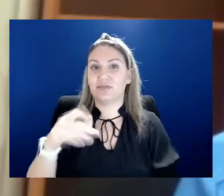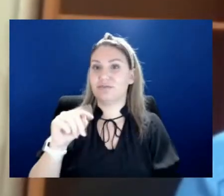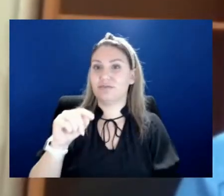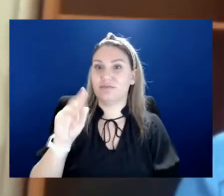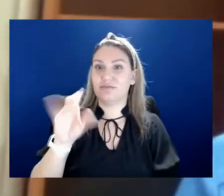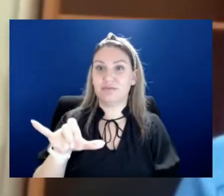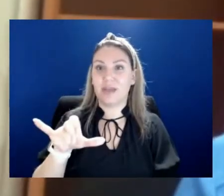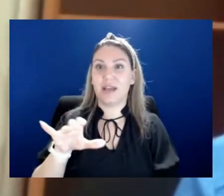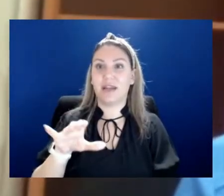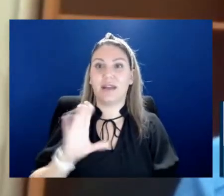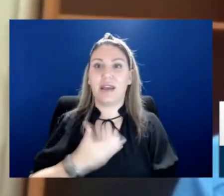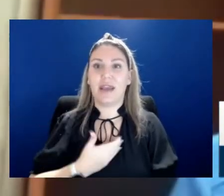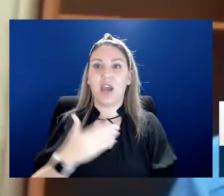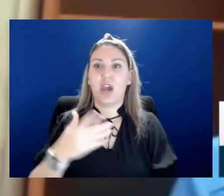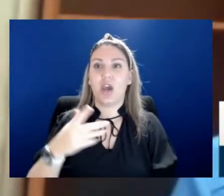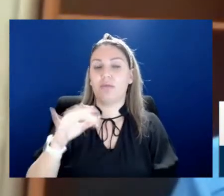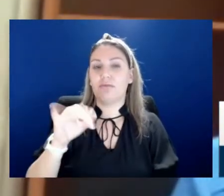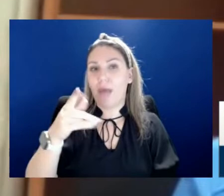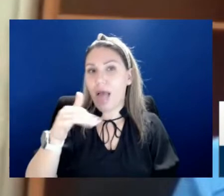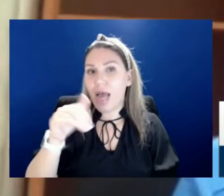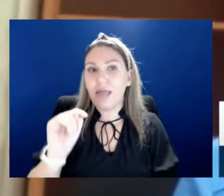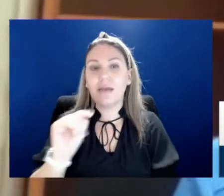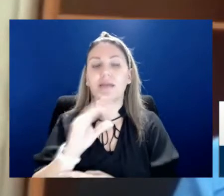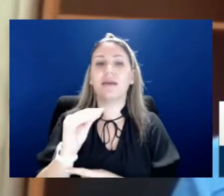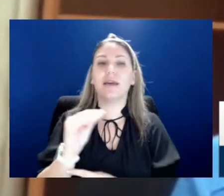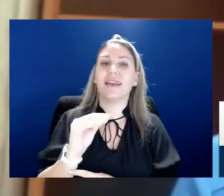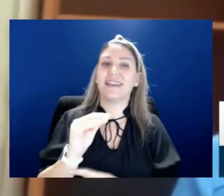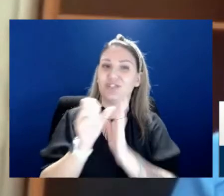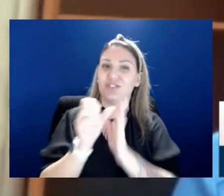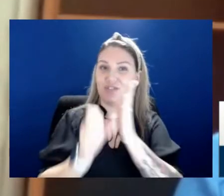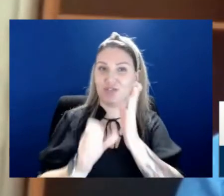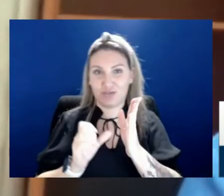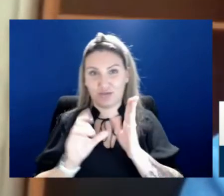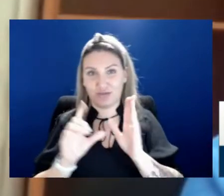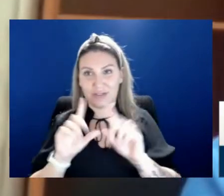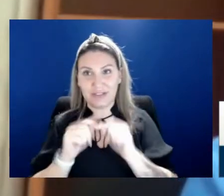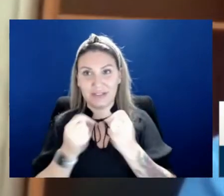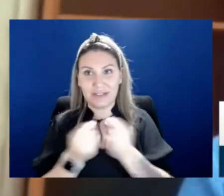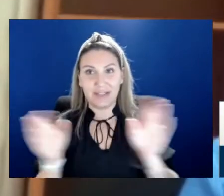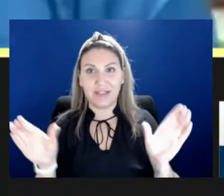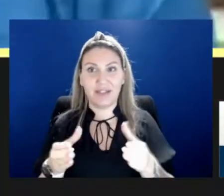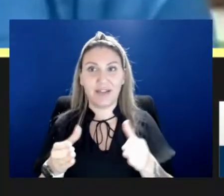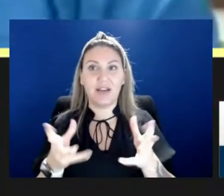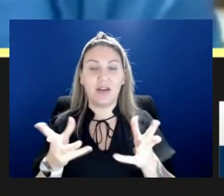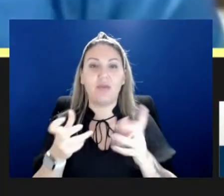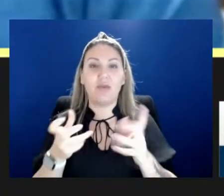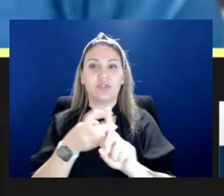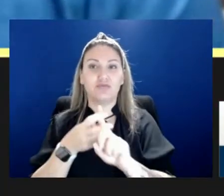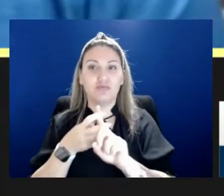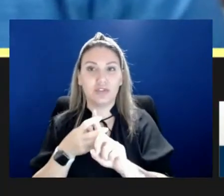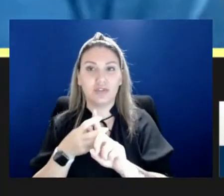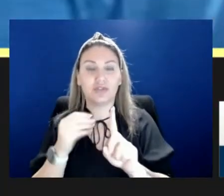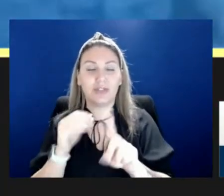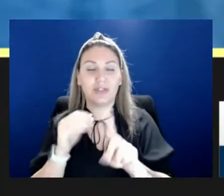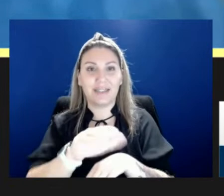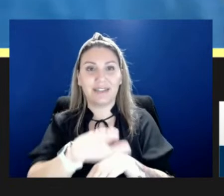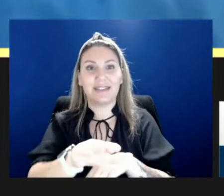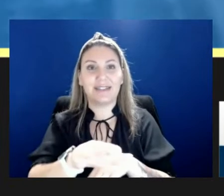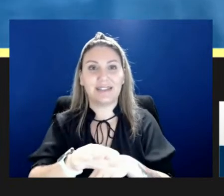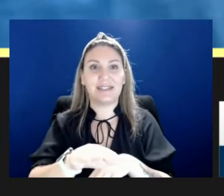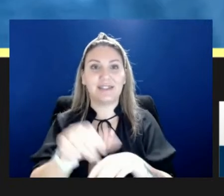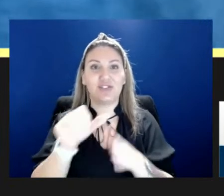pilot surgical team, we want to recruit and send surgical teams.